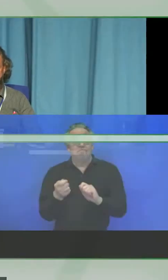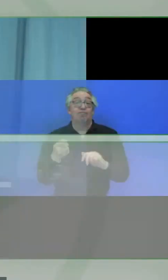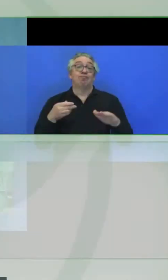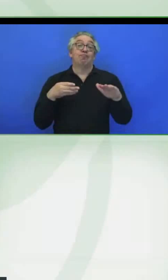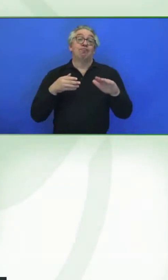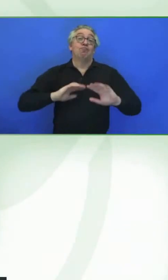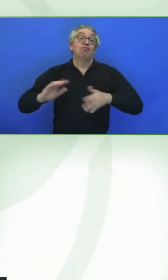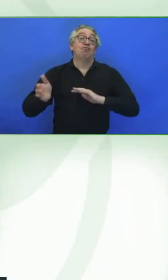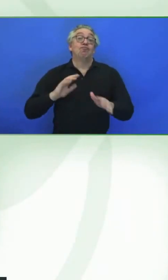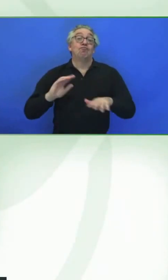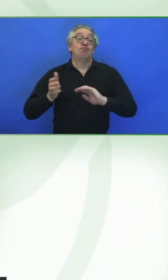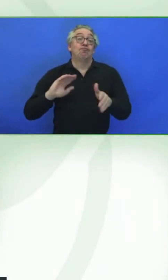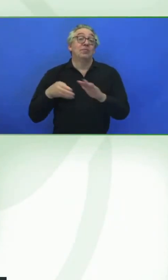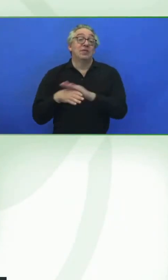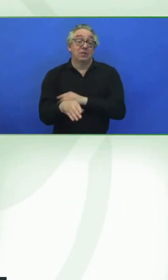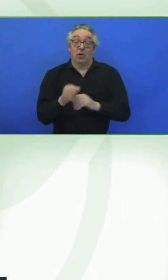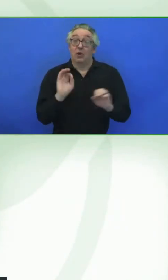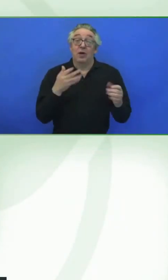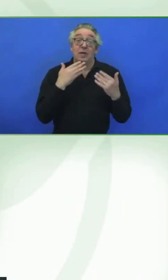Thank you.